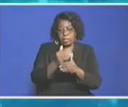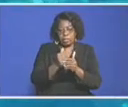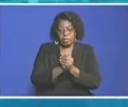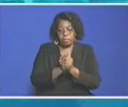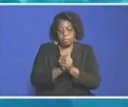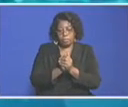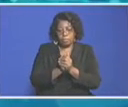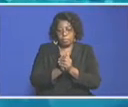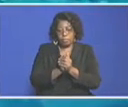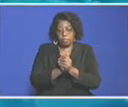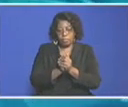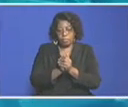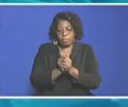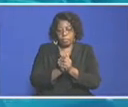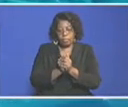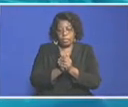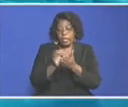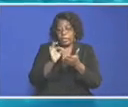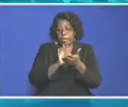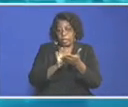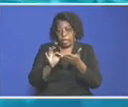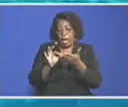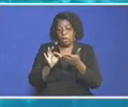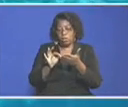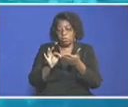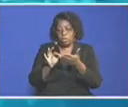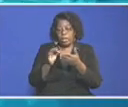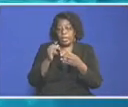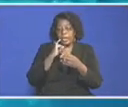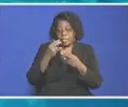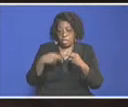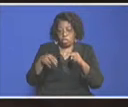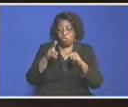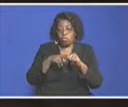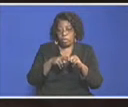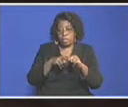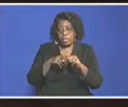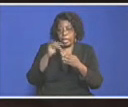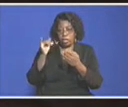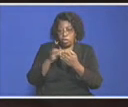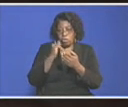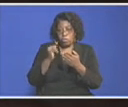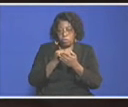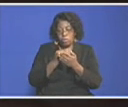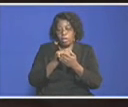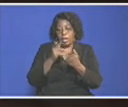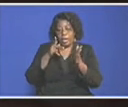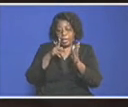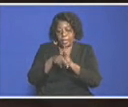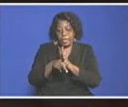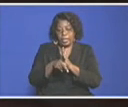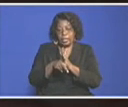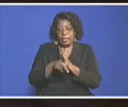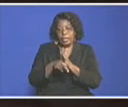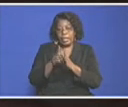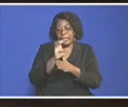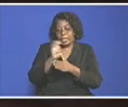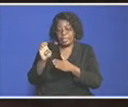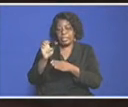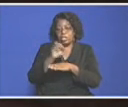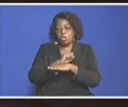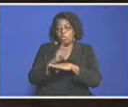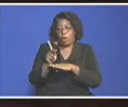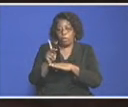Also to come, the COVID-19 death toll on the rise and detectives investigating an overnight homicide in eastern New Providence.